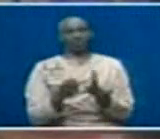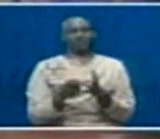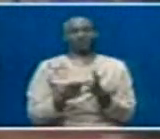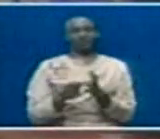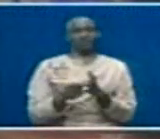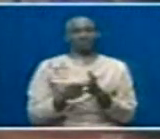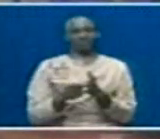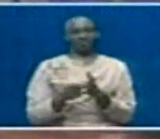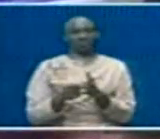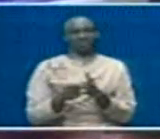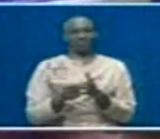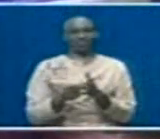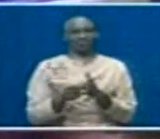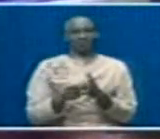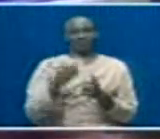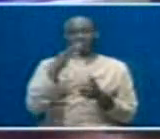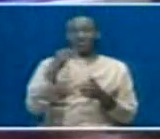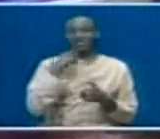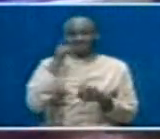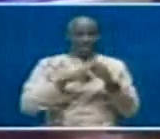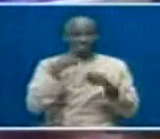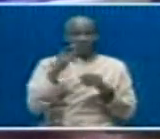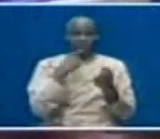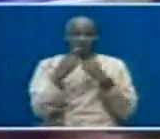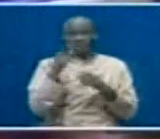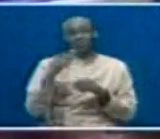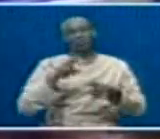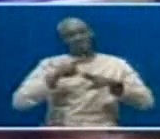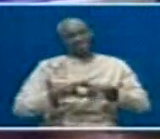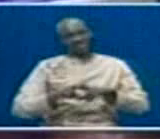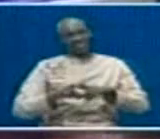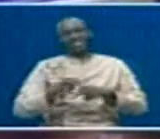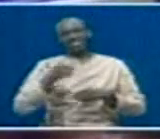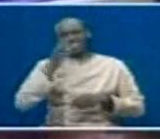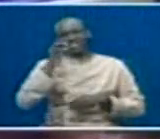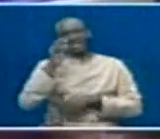know. Frank Dieter says, when Sal Davis talks, you just sit down, sip